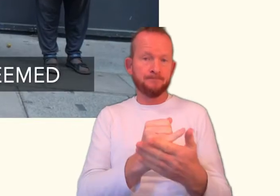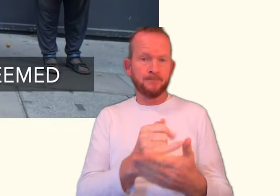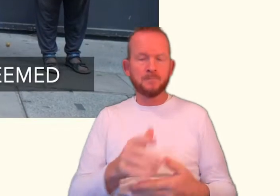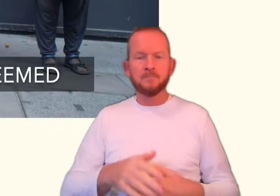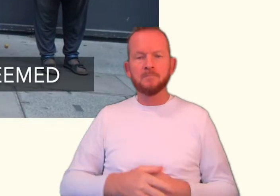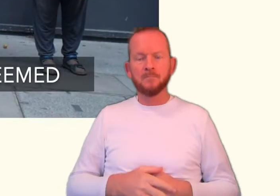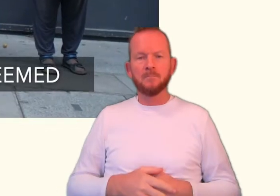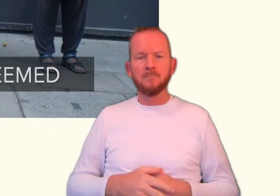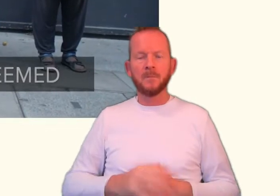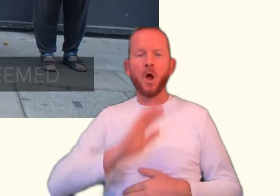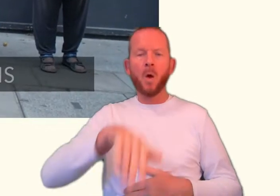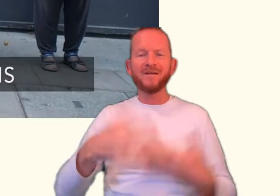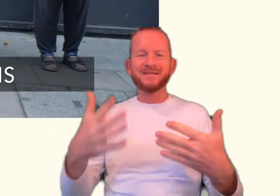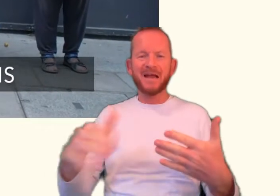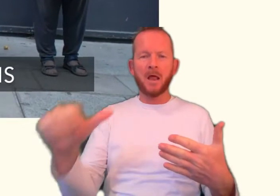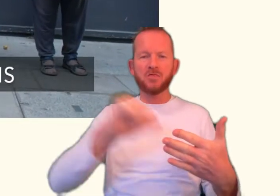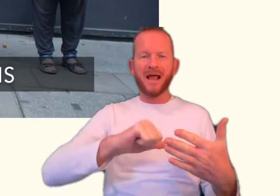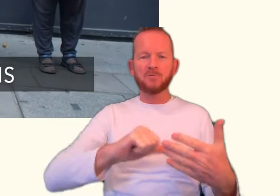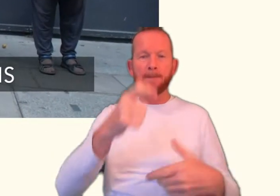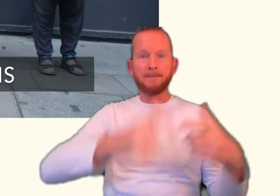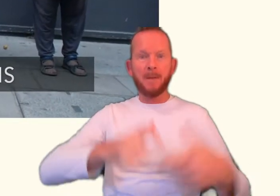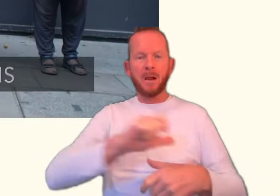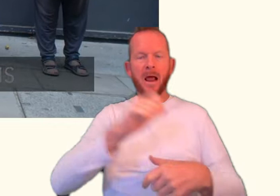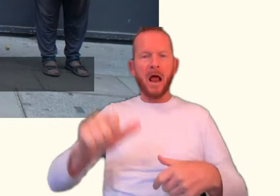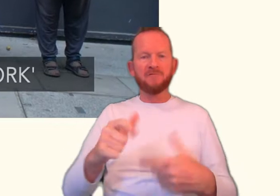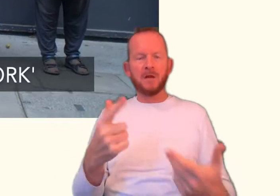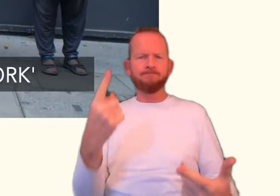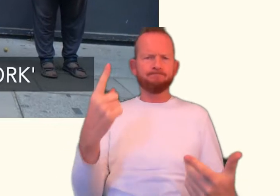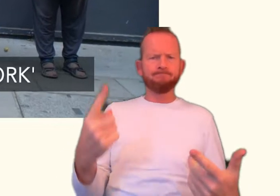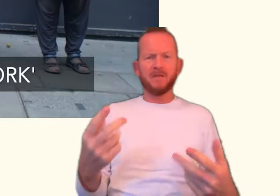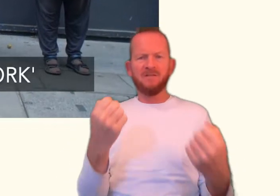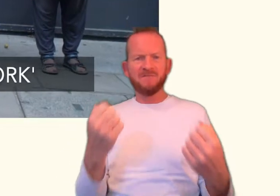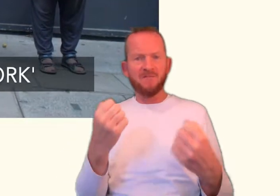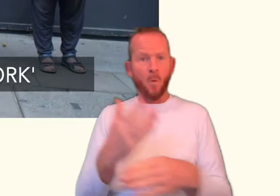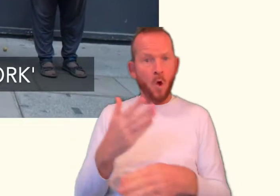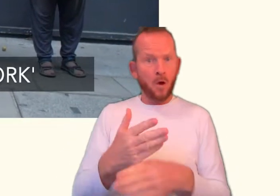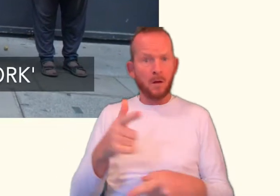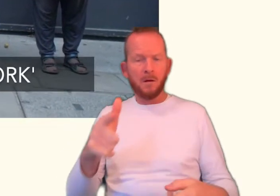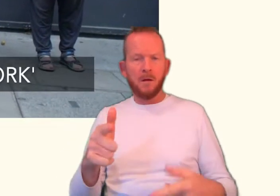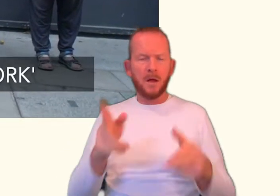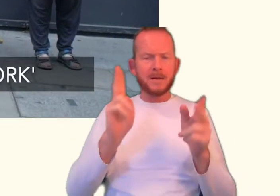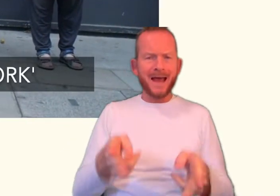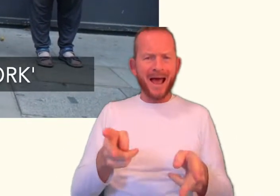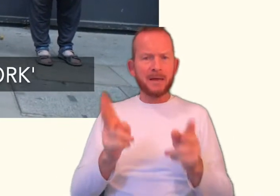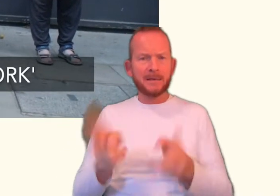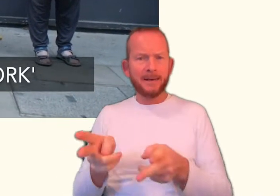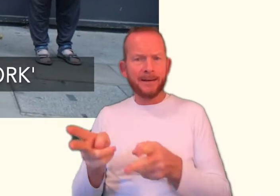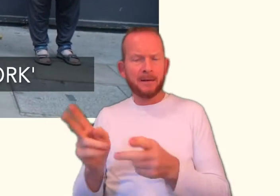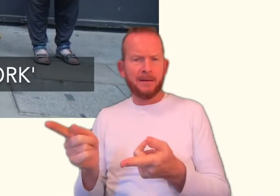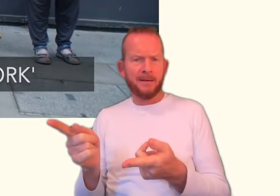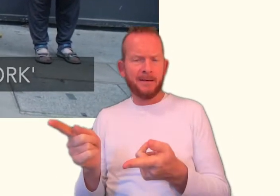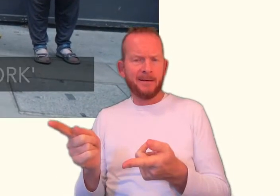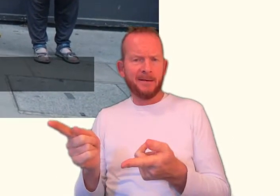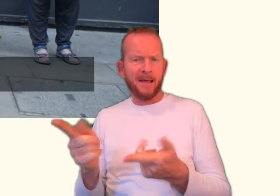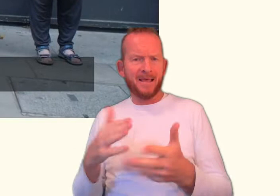Over 10,000 people, after they were deemed fit for work, have died in the